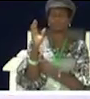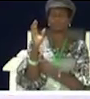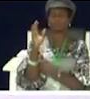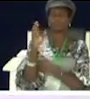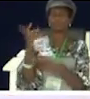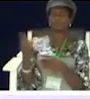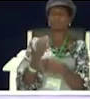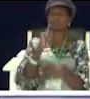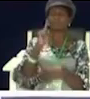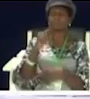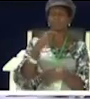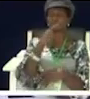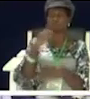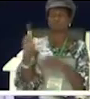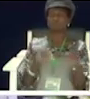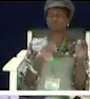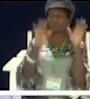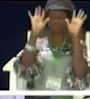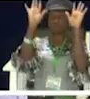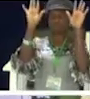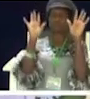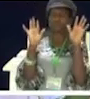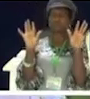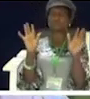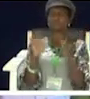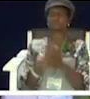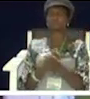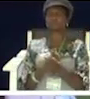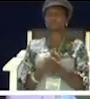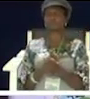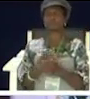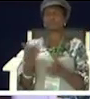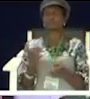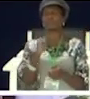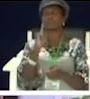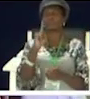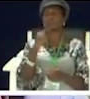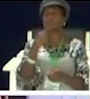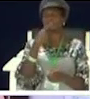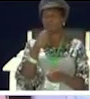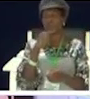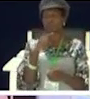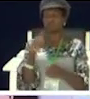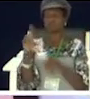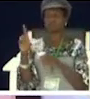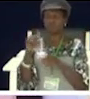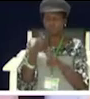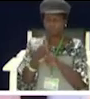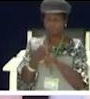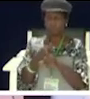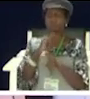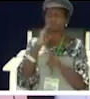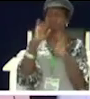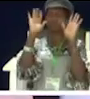the one who does wonders, the one who himself is wonderful,